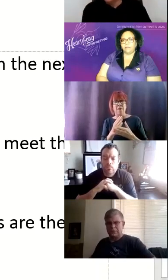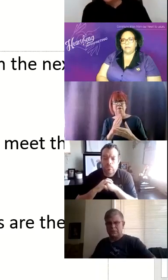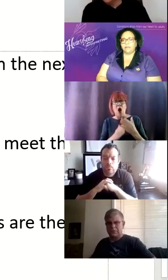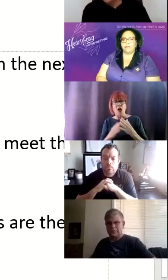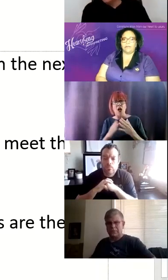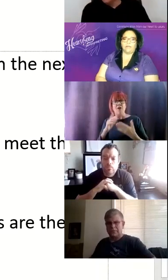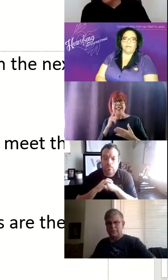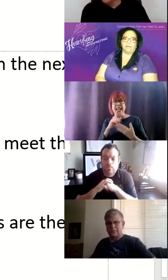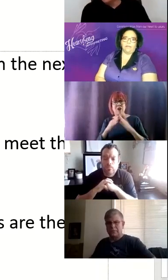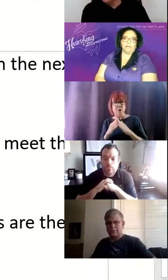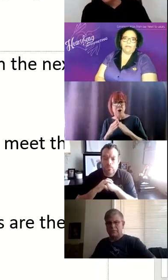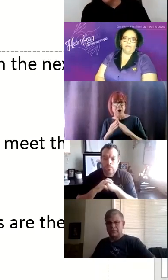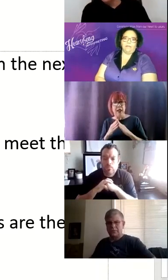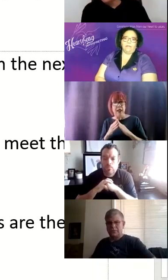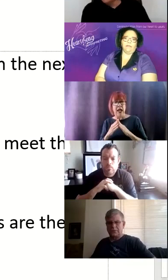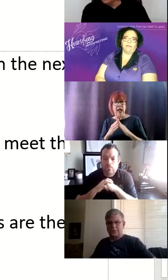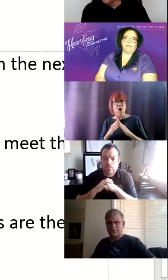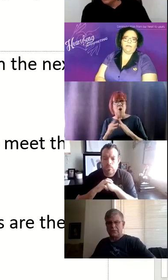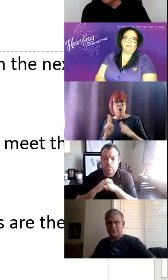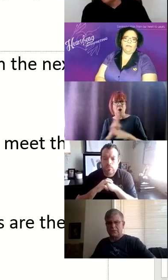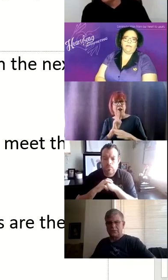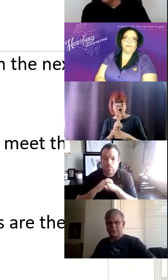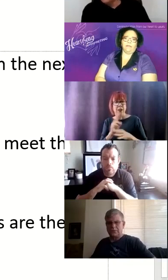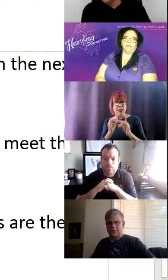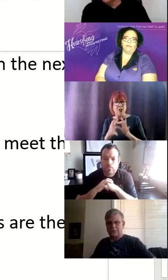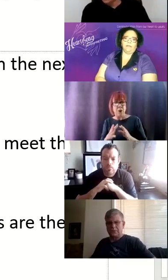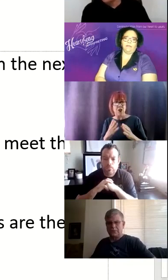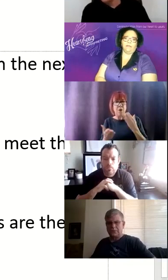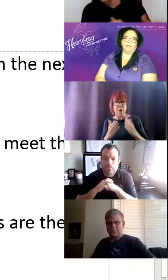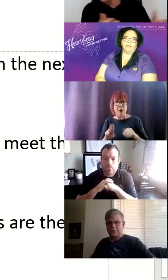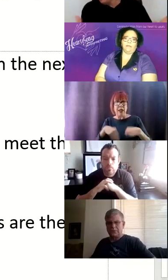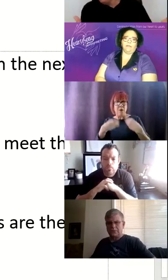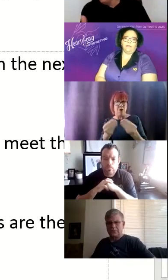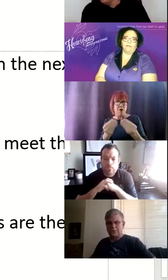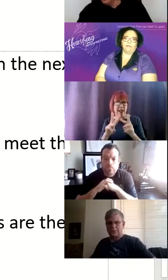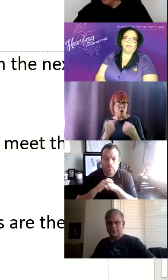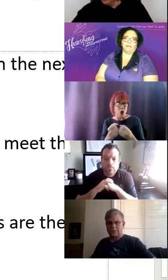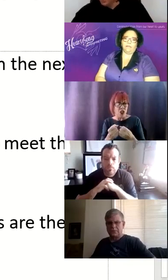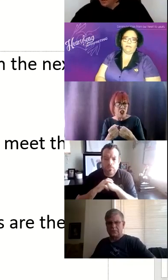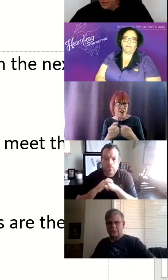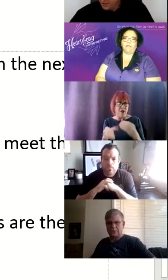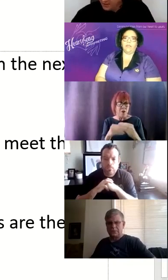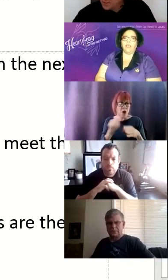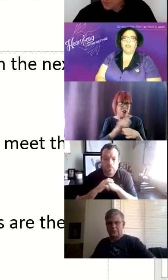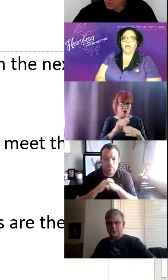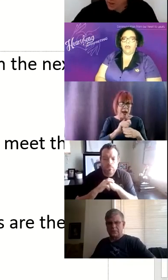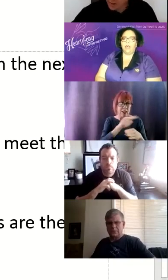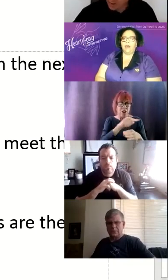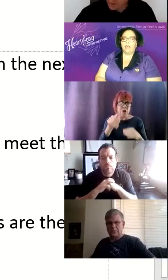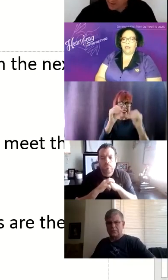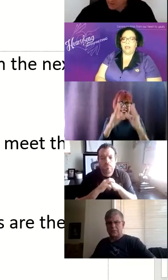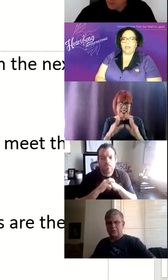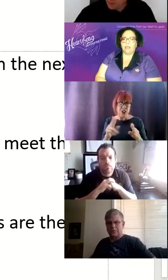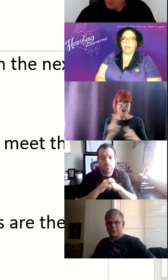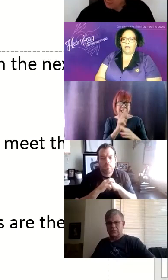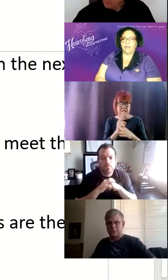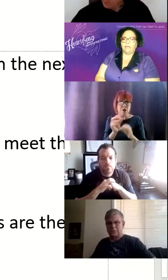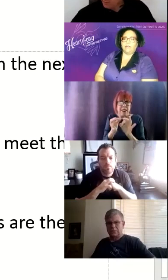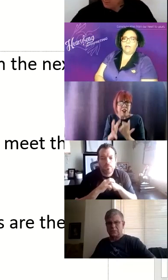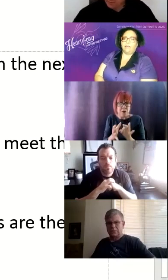as a workshop for those that want that, you know, additional training. So maybe be able to do it district-wide as